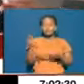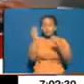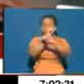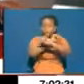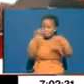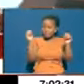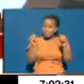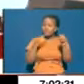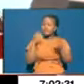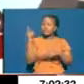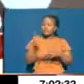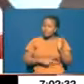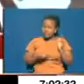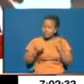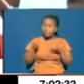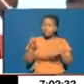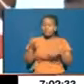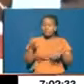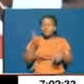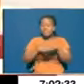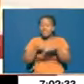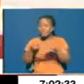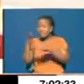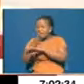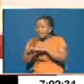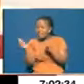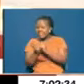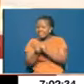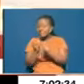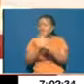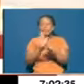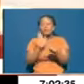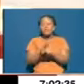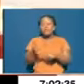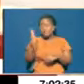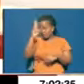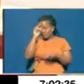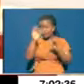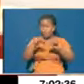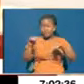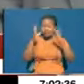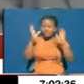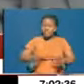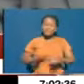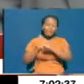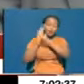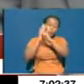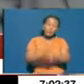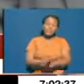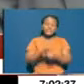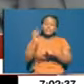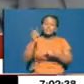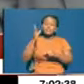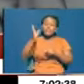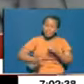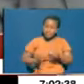alidai kuwa wakati wa kafyu unatumika na baadhi ya maafisa wa polisi kuwahangaisha wa Kenya. This